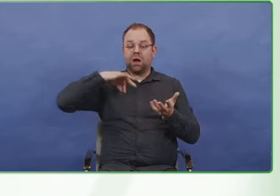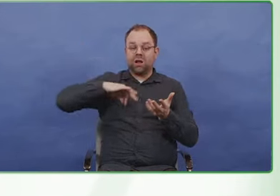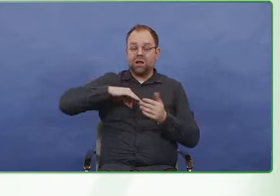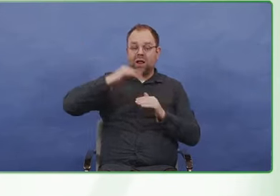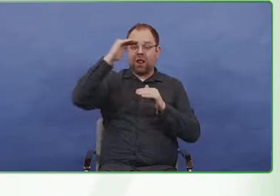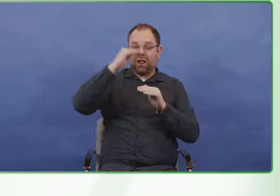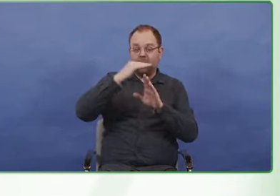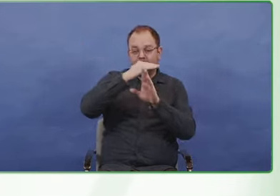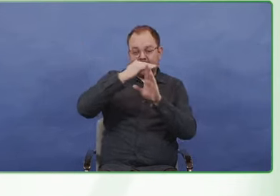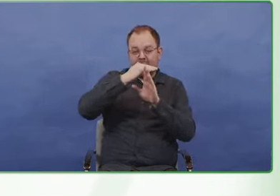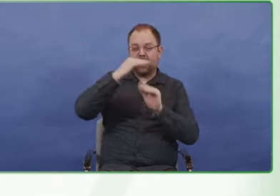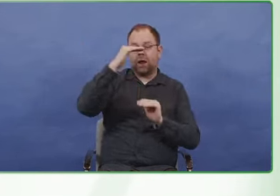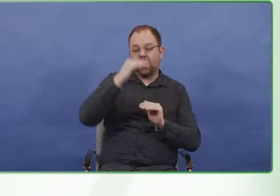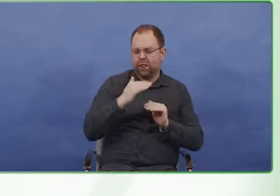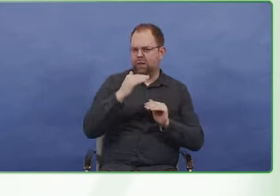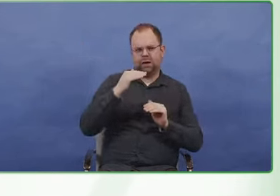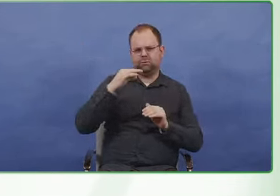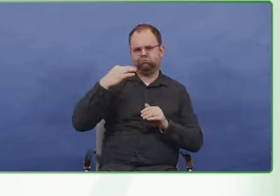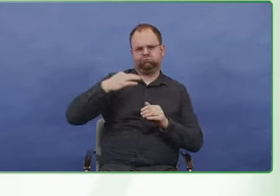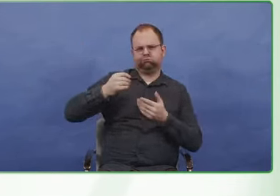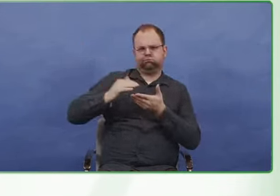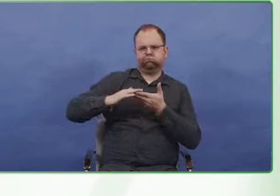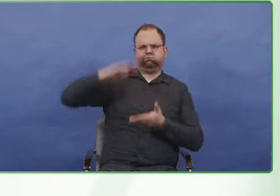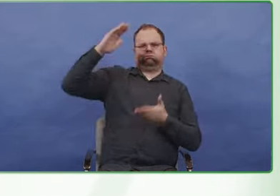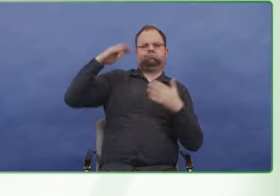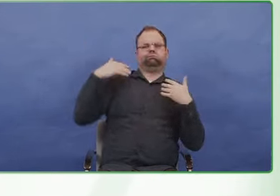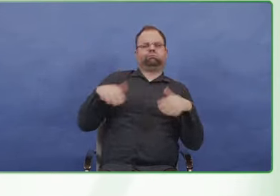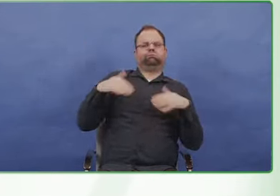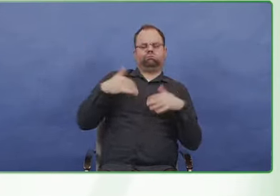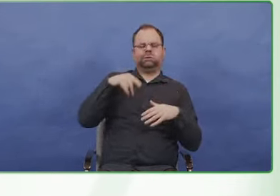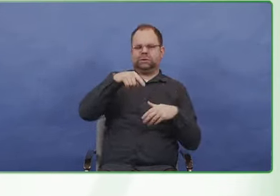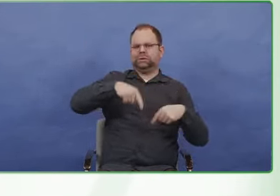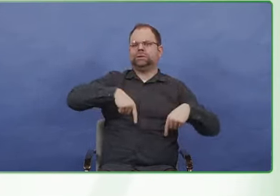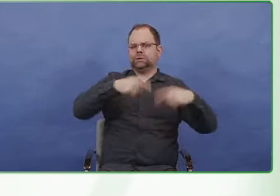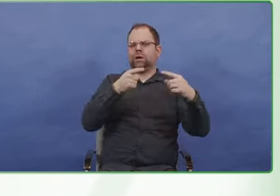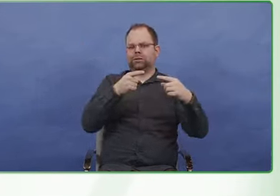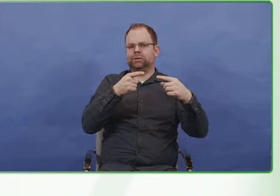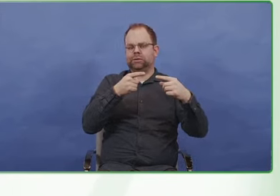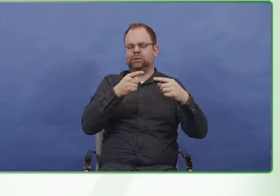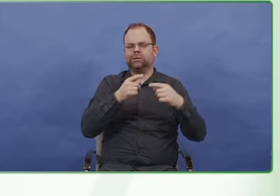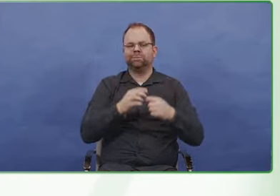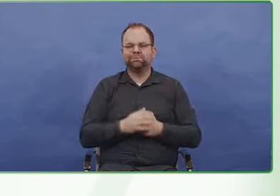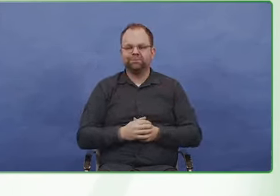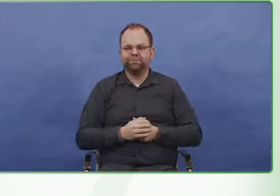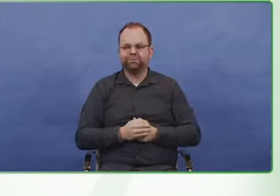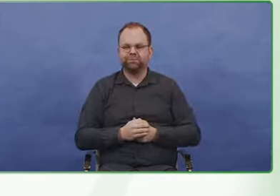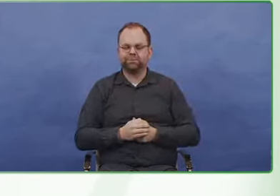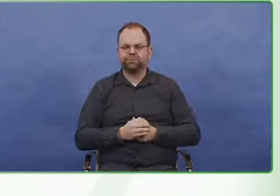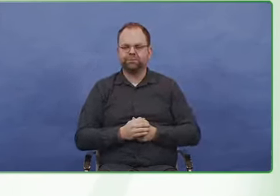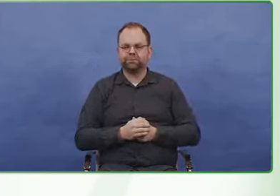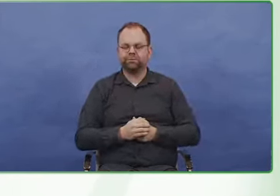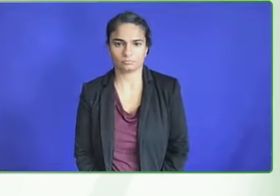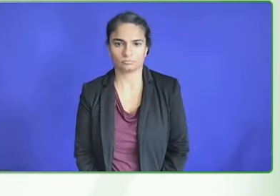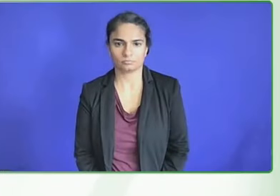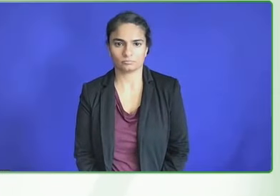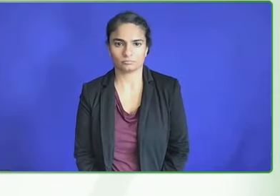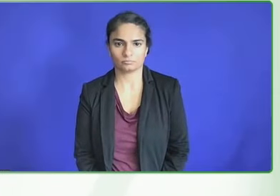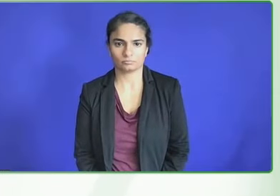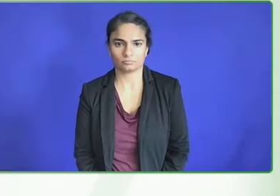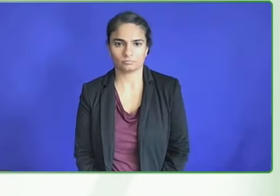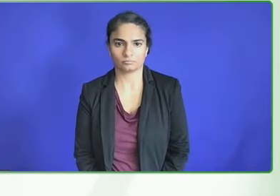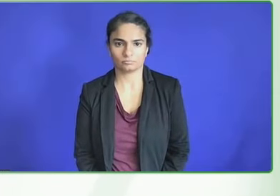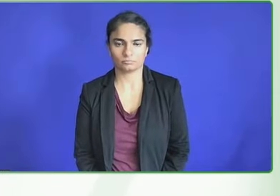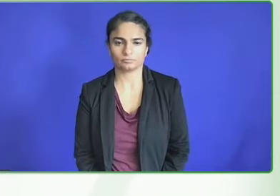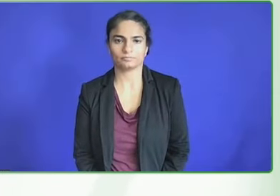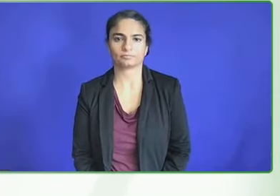and cost effectiveness products, technologies, and working methods is varies. So therefore, this is another challenge which